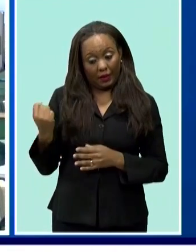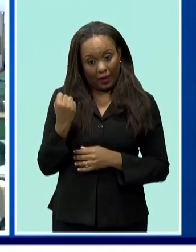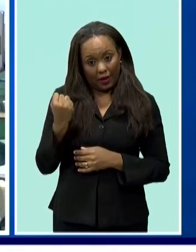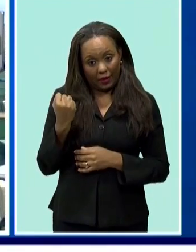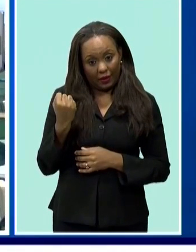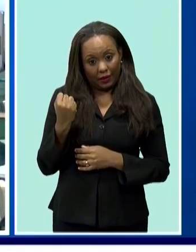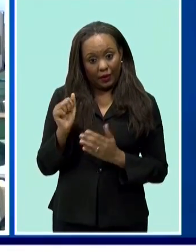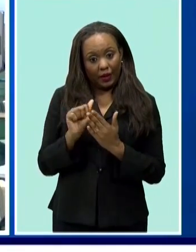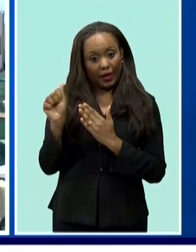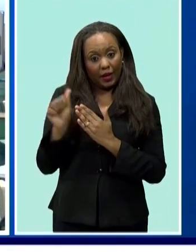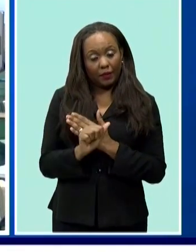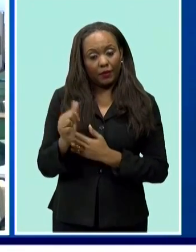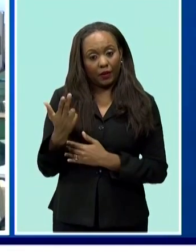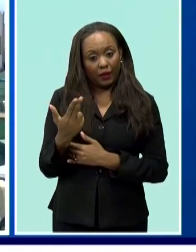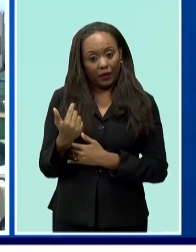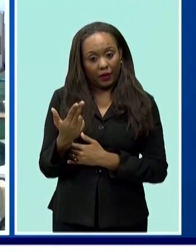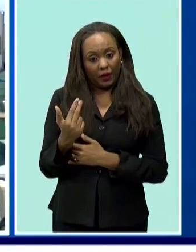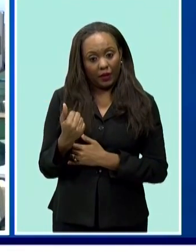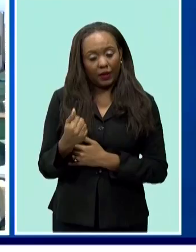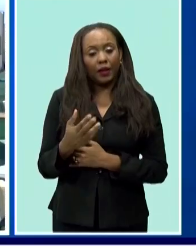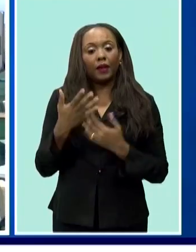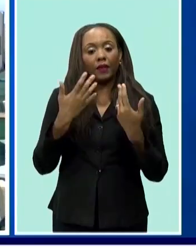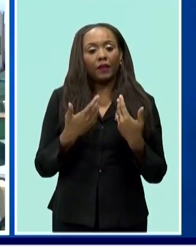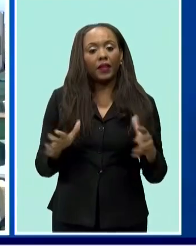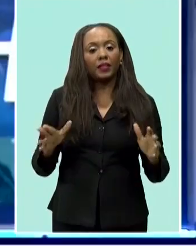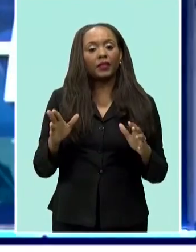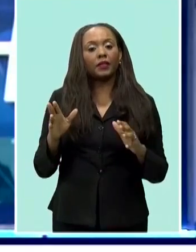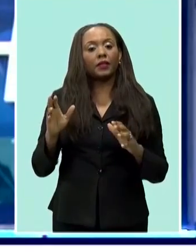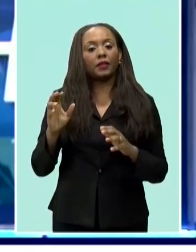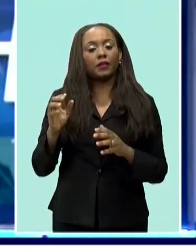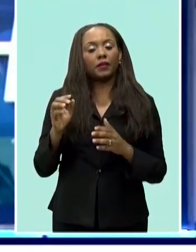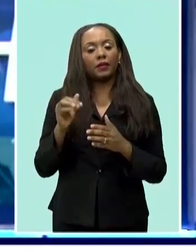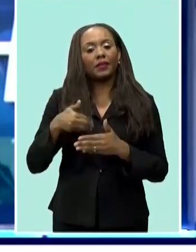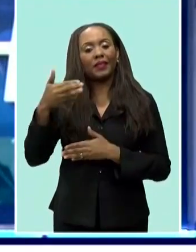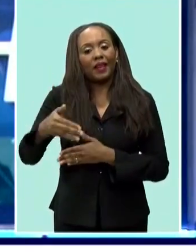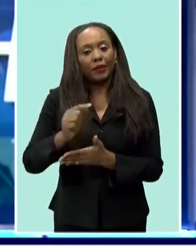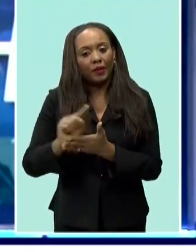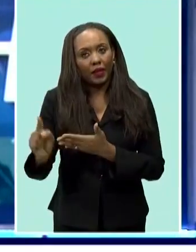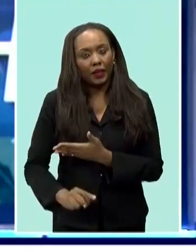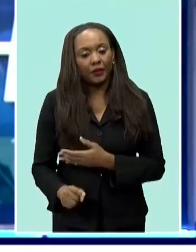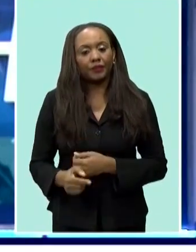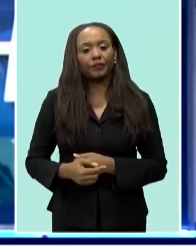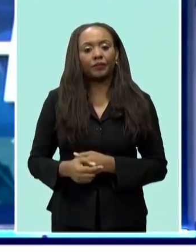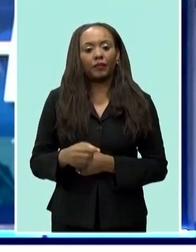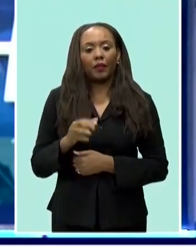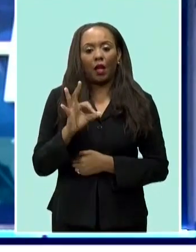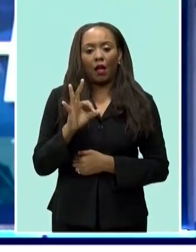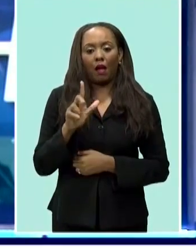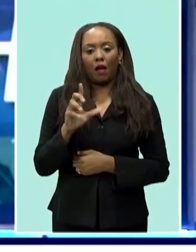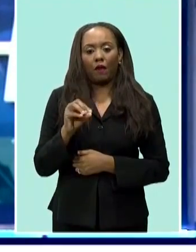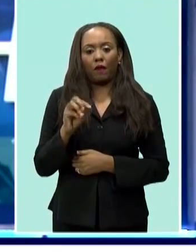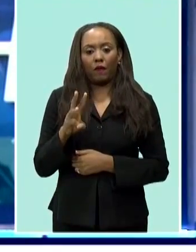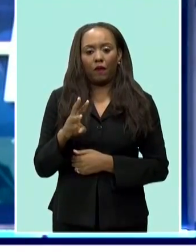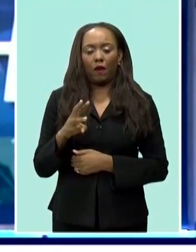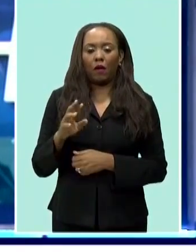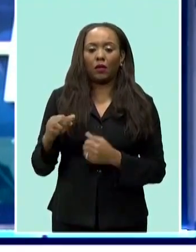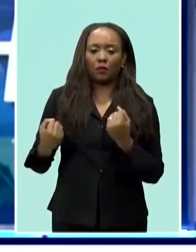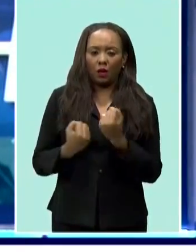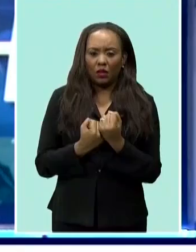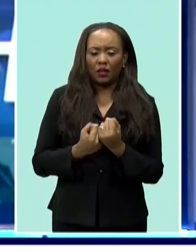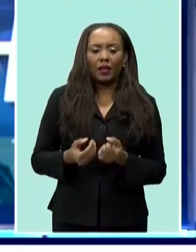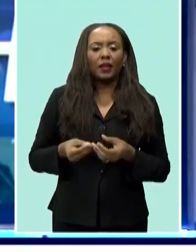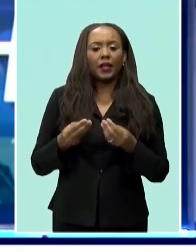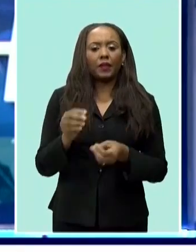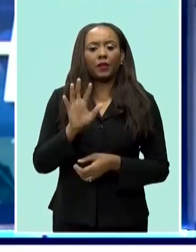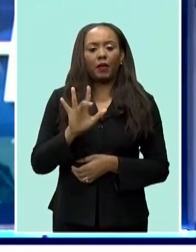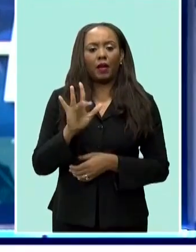April 13th, and culminates over the Easter weekend. Flo is once again the title sponsor this year and handed over a $25,000 check